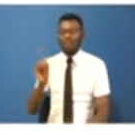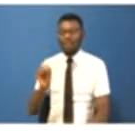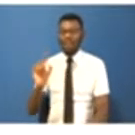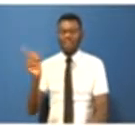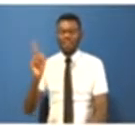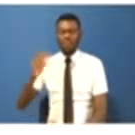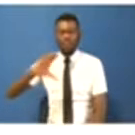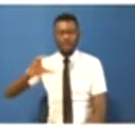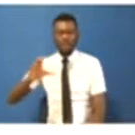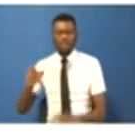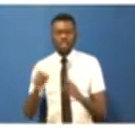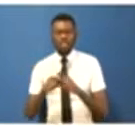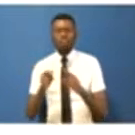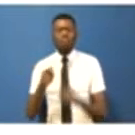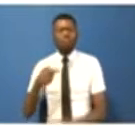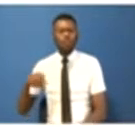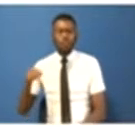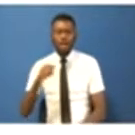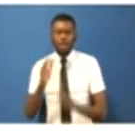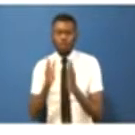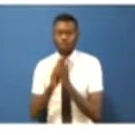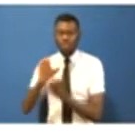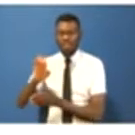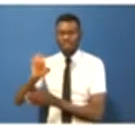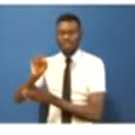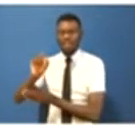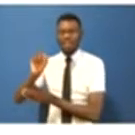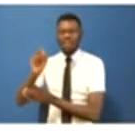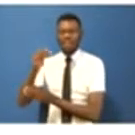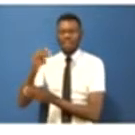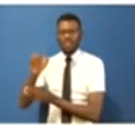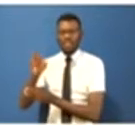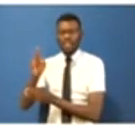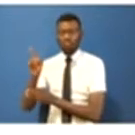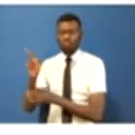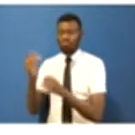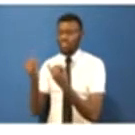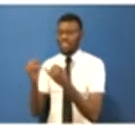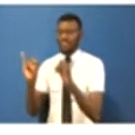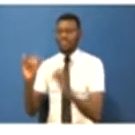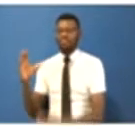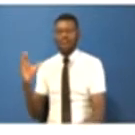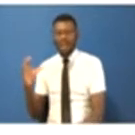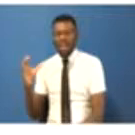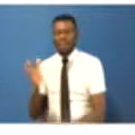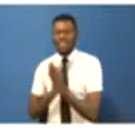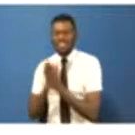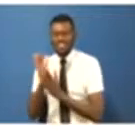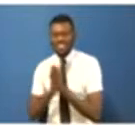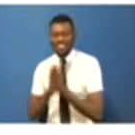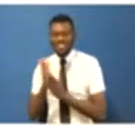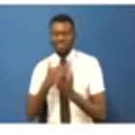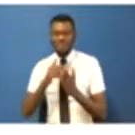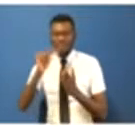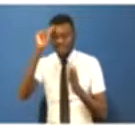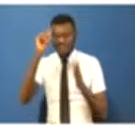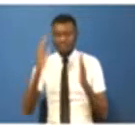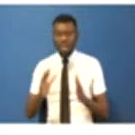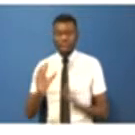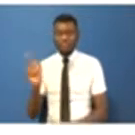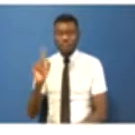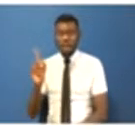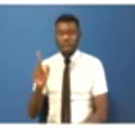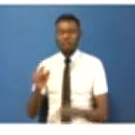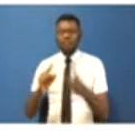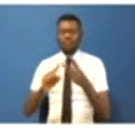nairobi and we are with esther waringathairo who is an independent candidate seeking top job in the county we also